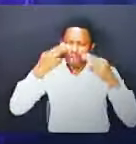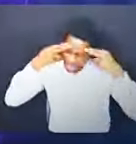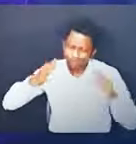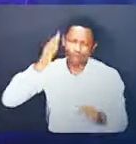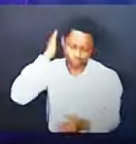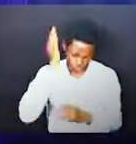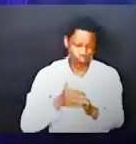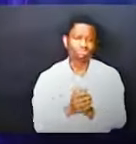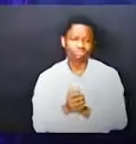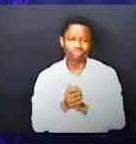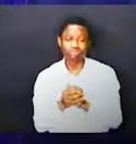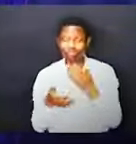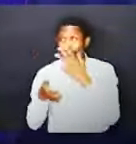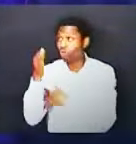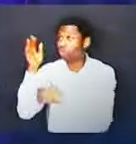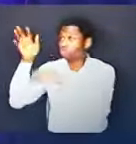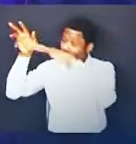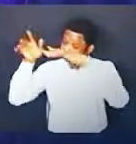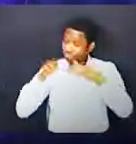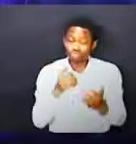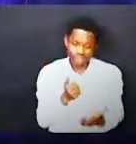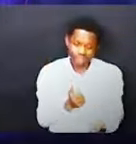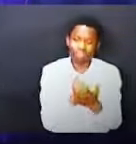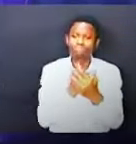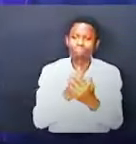I'm sure